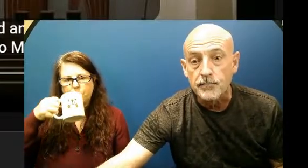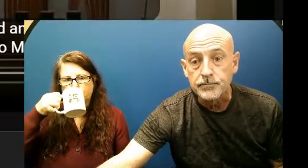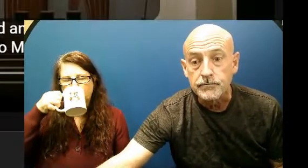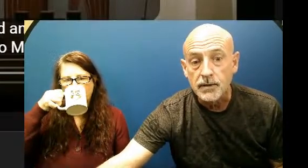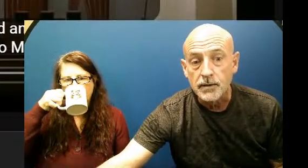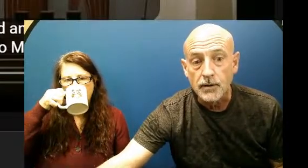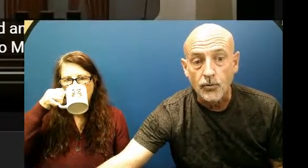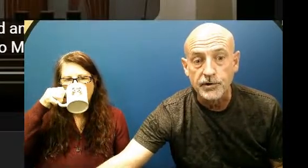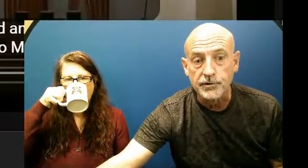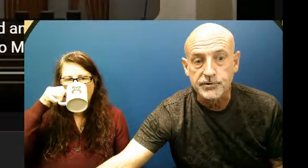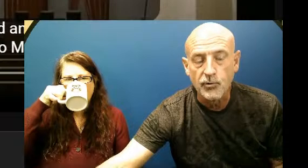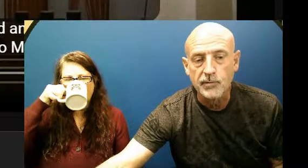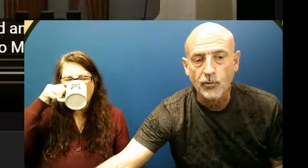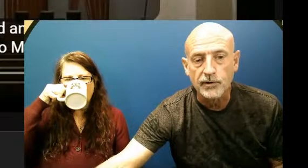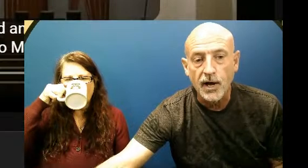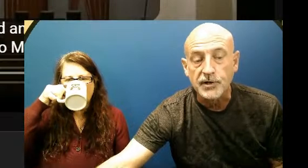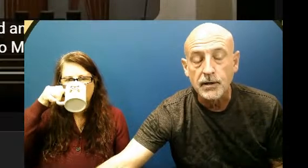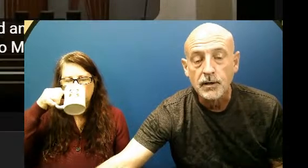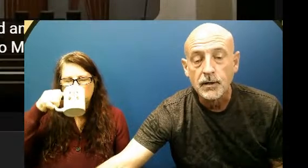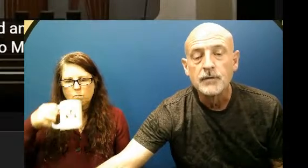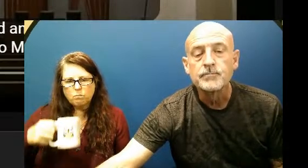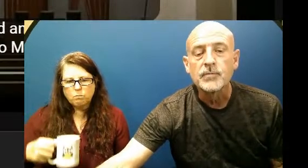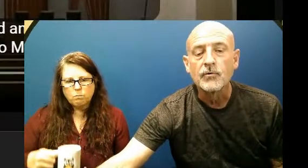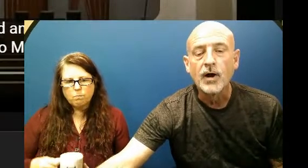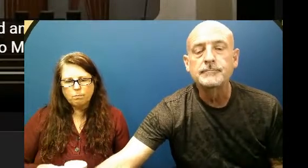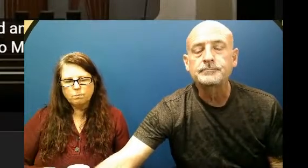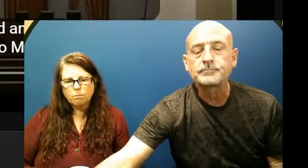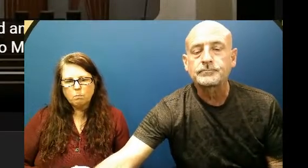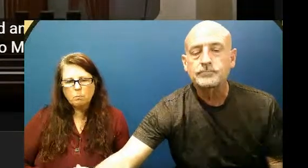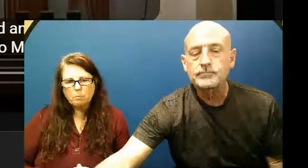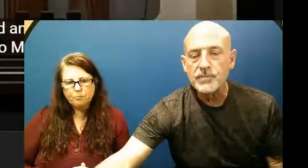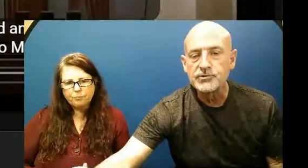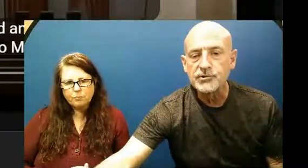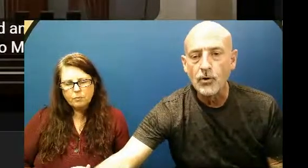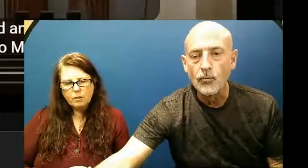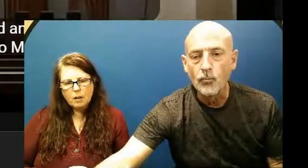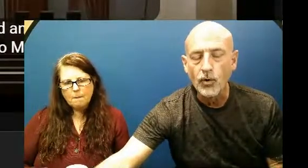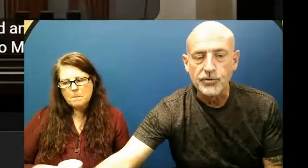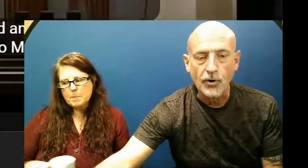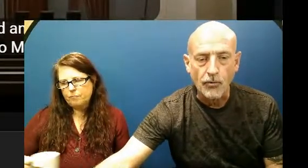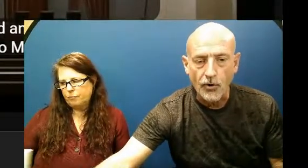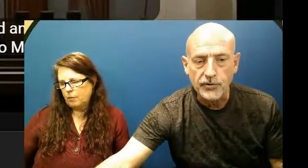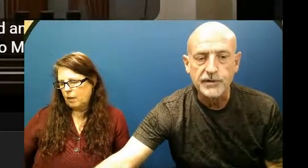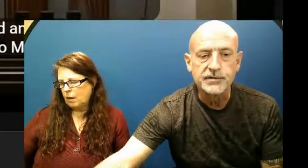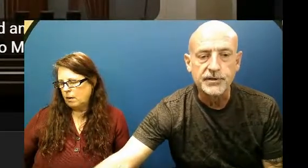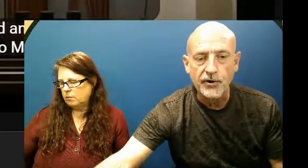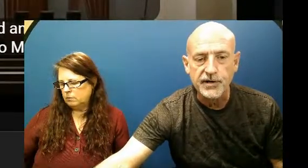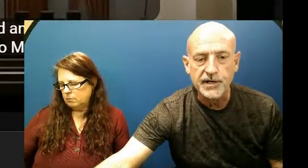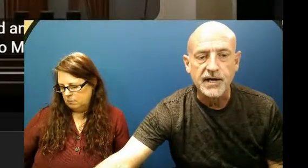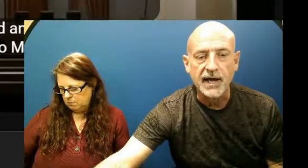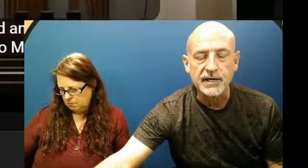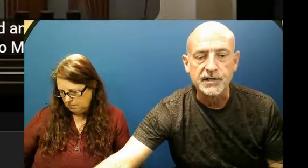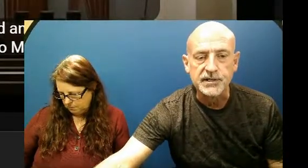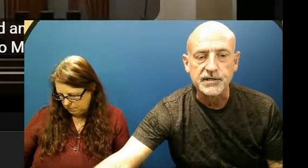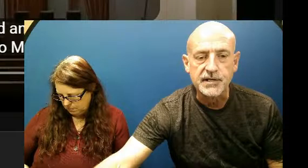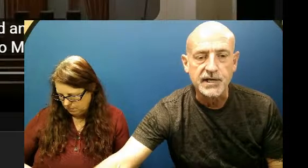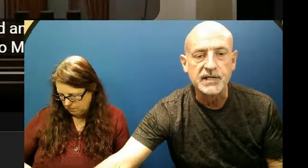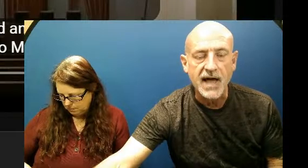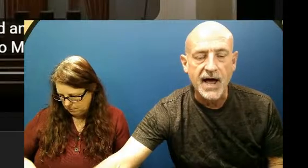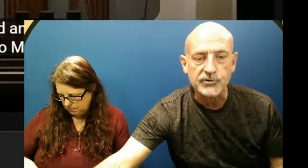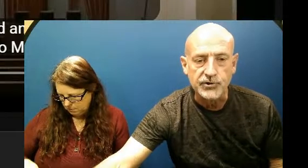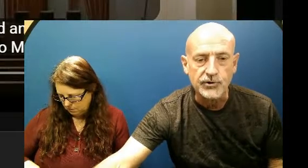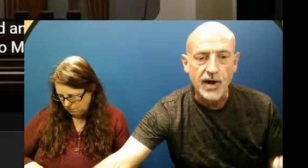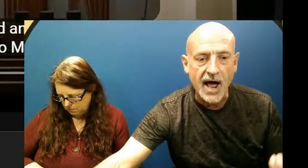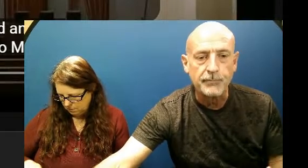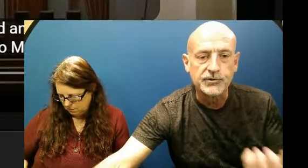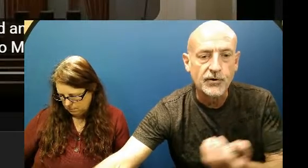outcome according to the Supreme Court logic, right? So all this that they're getting at is getting